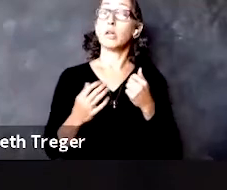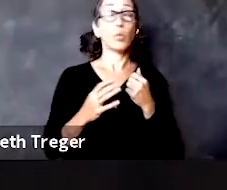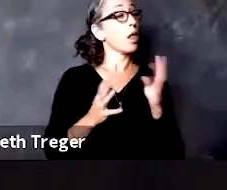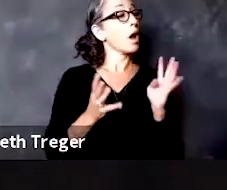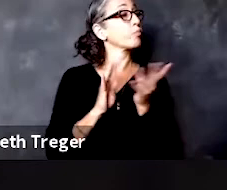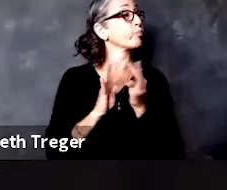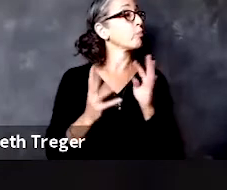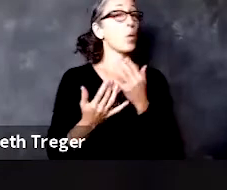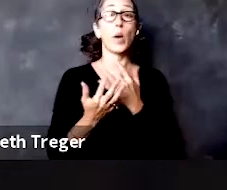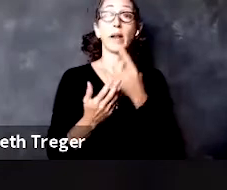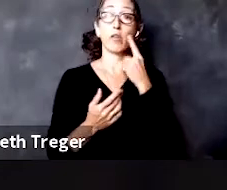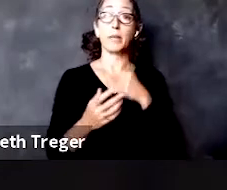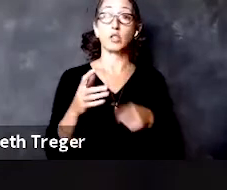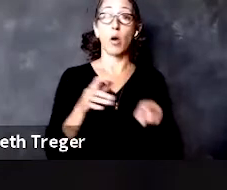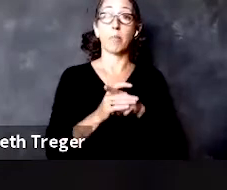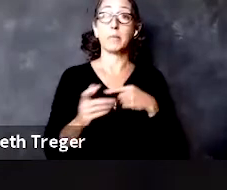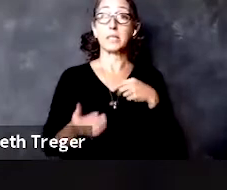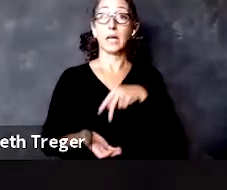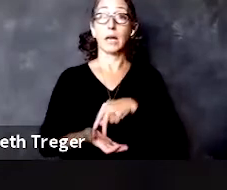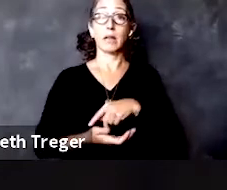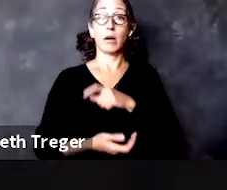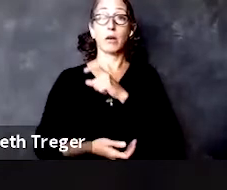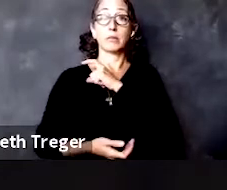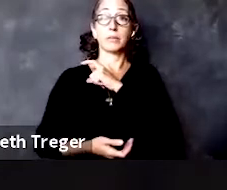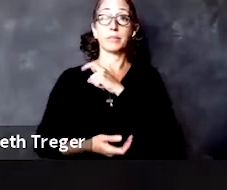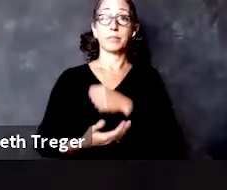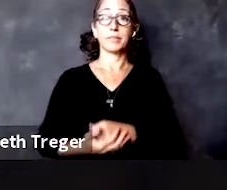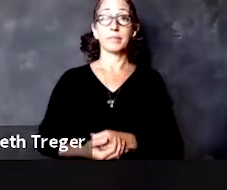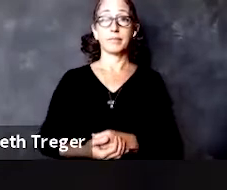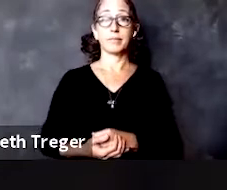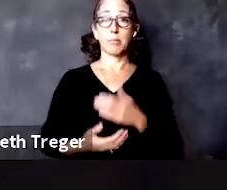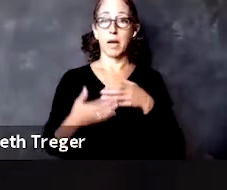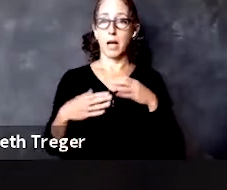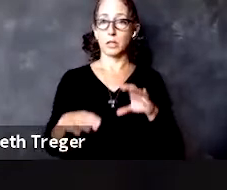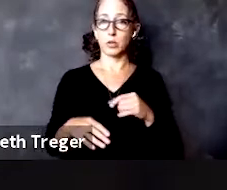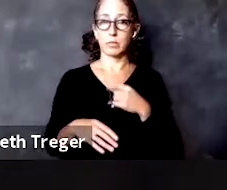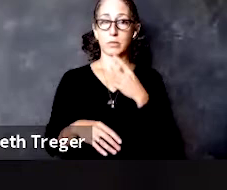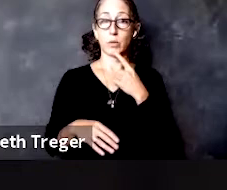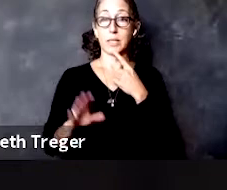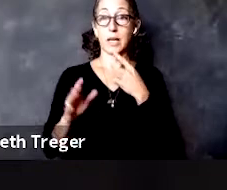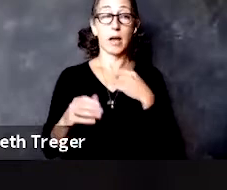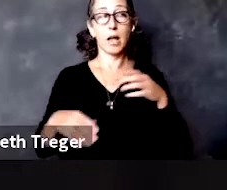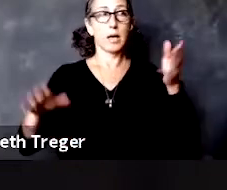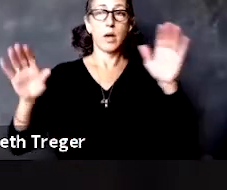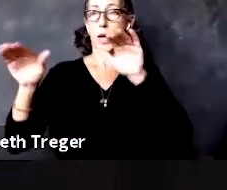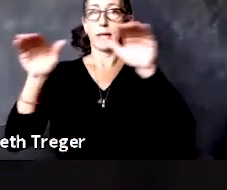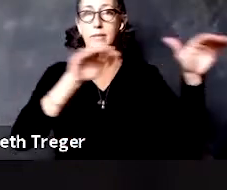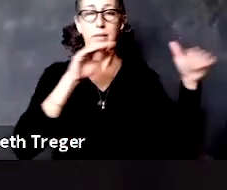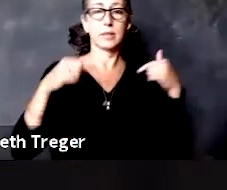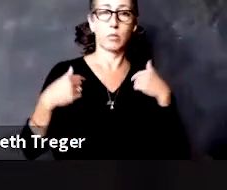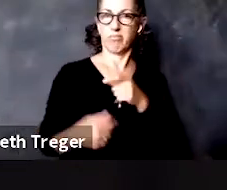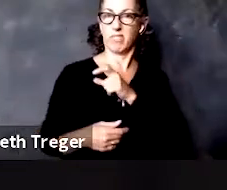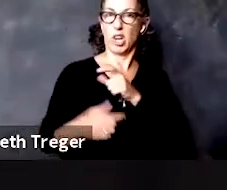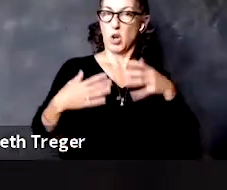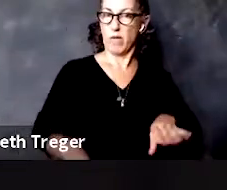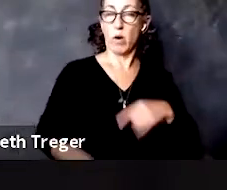they did. And, you know, and then I said, well, let's get this thing going. They were all very embarrassed that, you know, I was standing right in front of